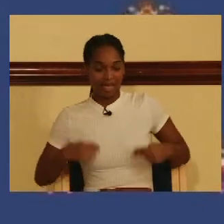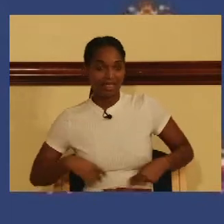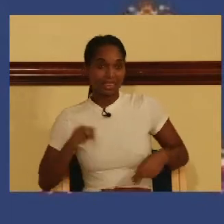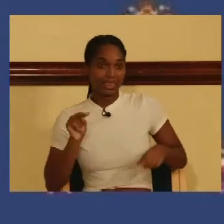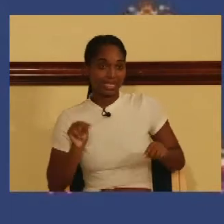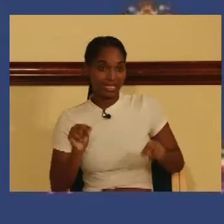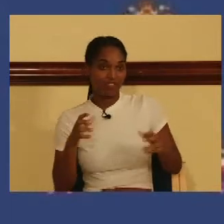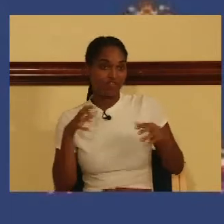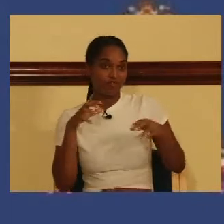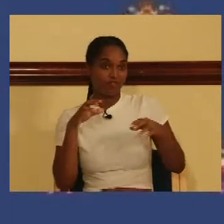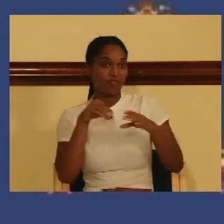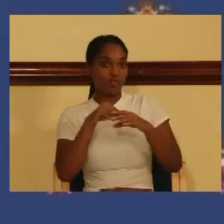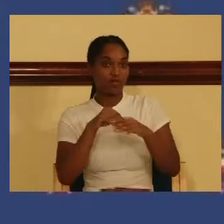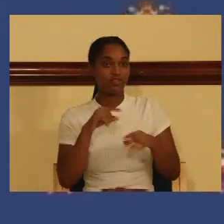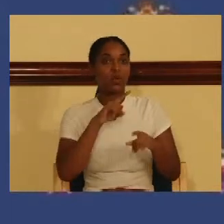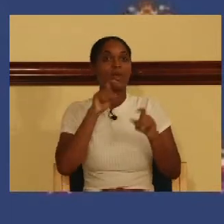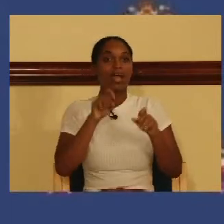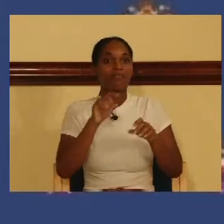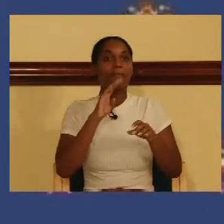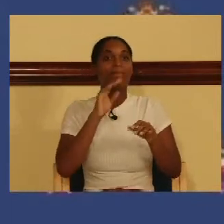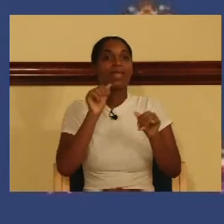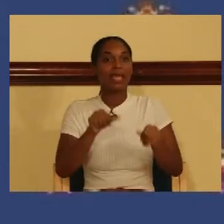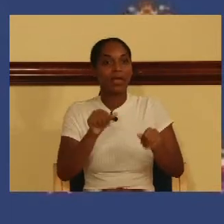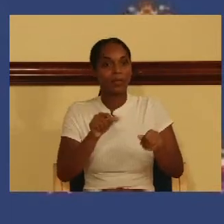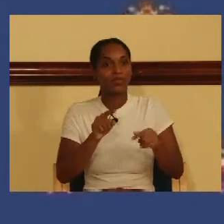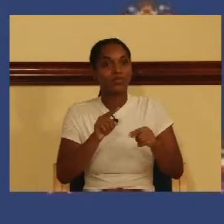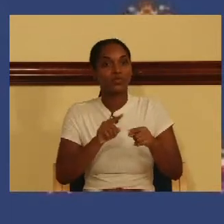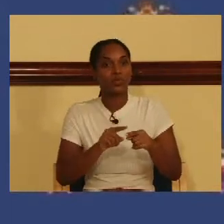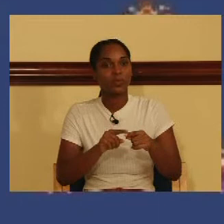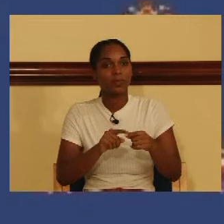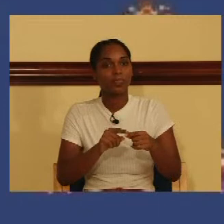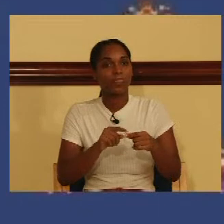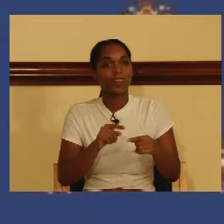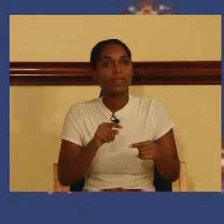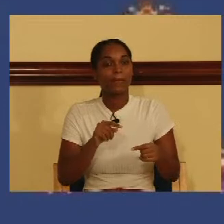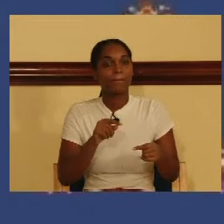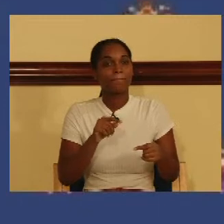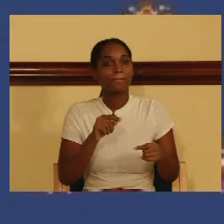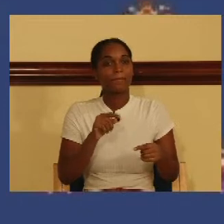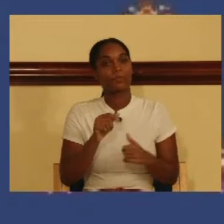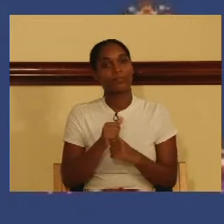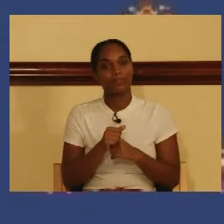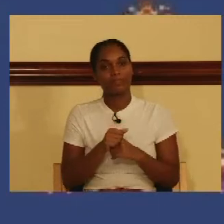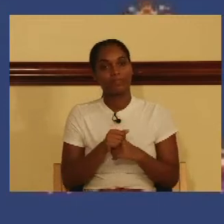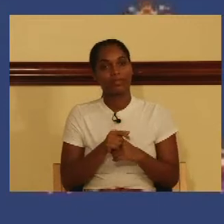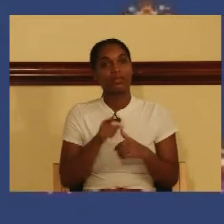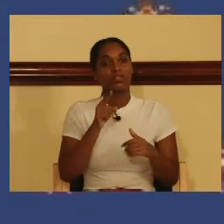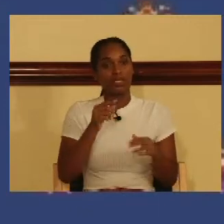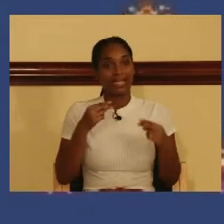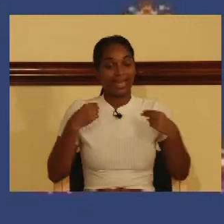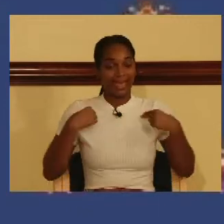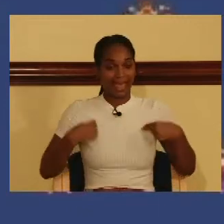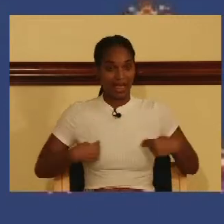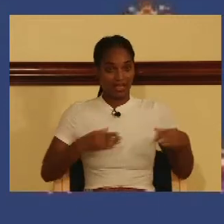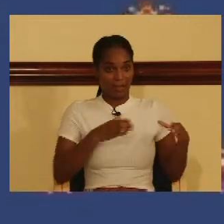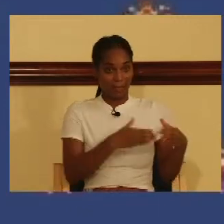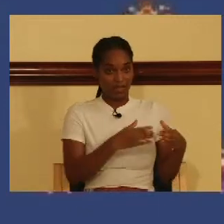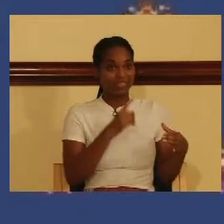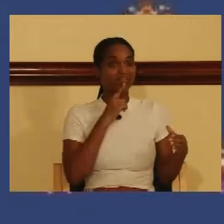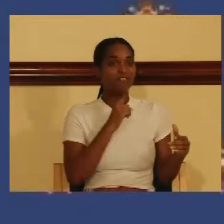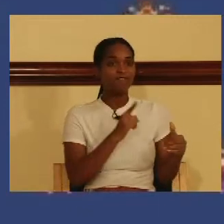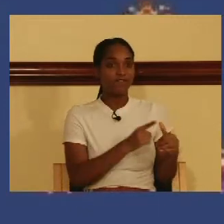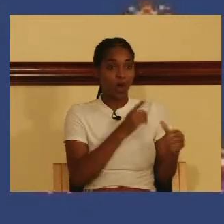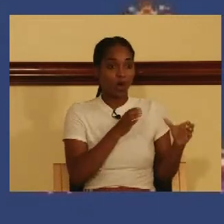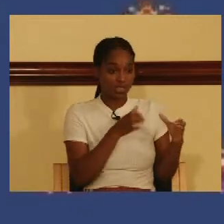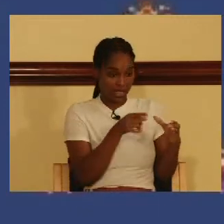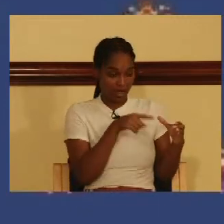in? But we have to be able to pick up these disabilities early. And so the health sector is the first